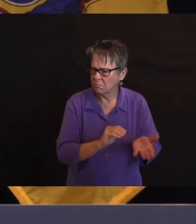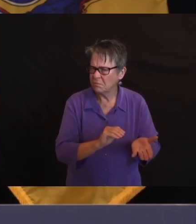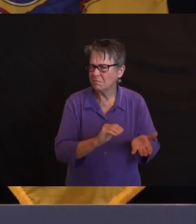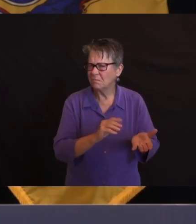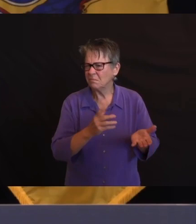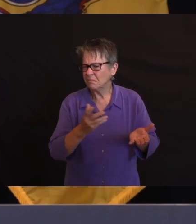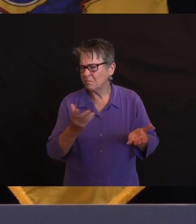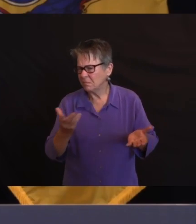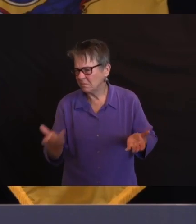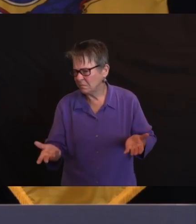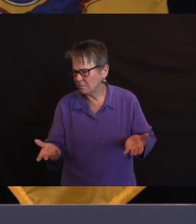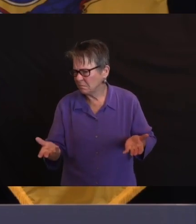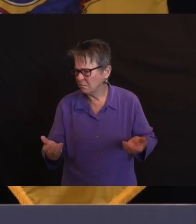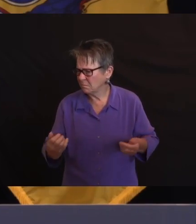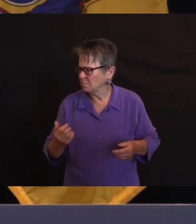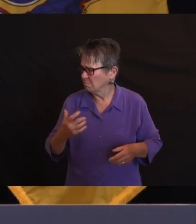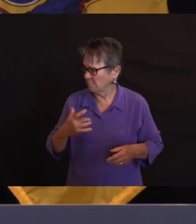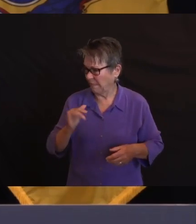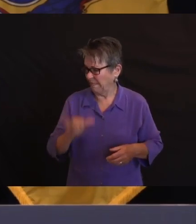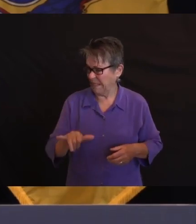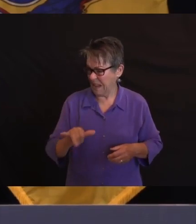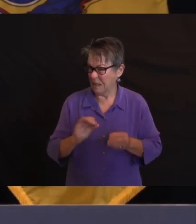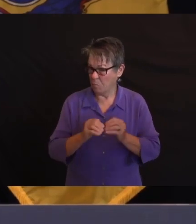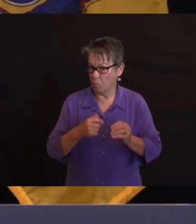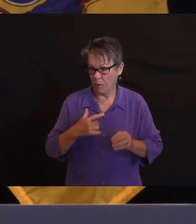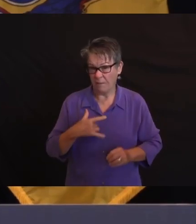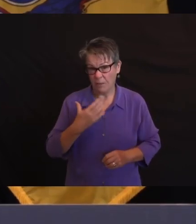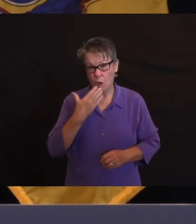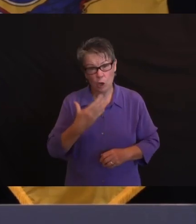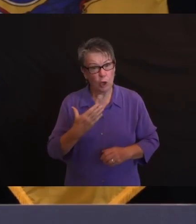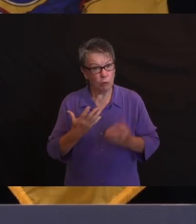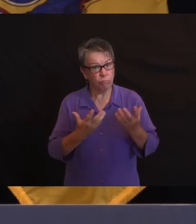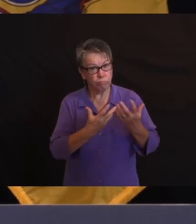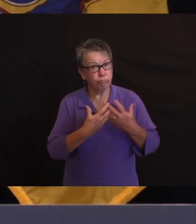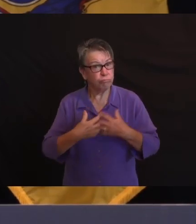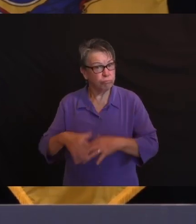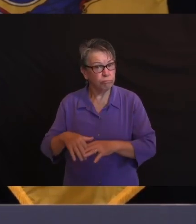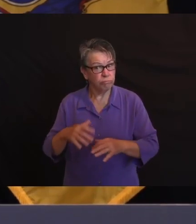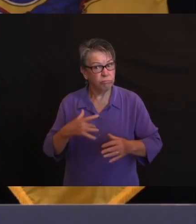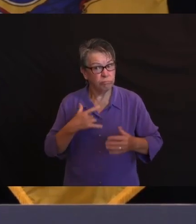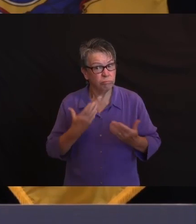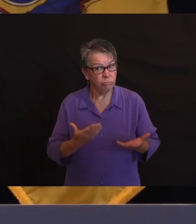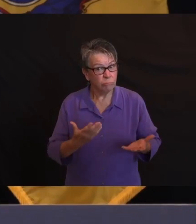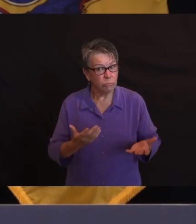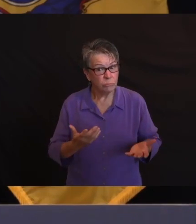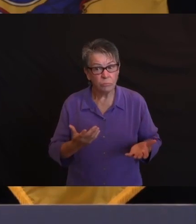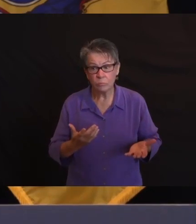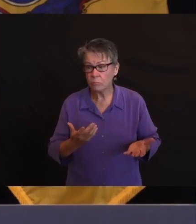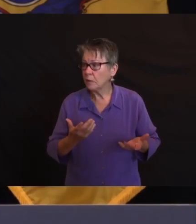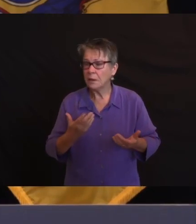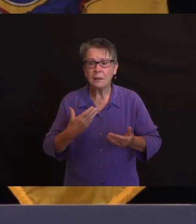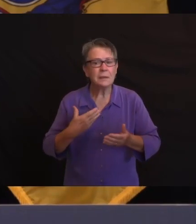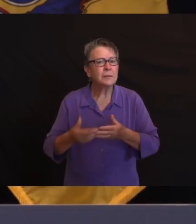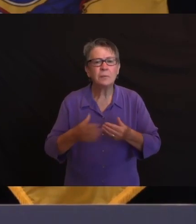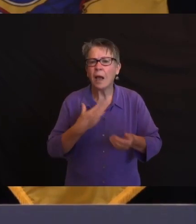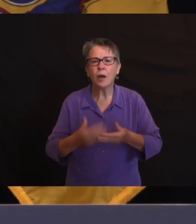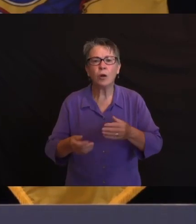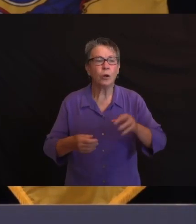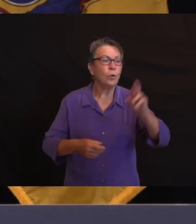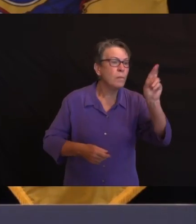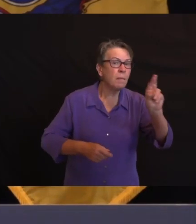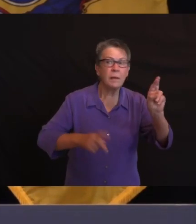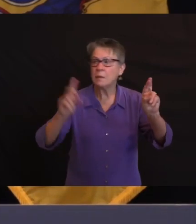very good about what we'll put forward, and I think it's going to be a really successful, regardless of who you vote for, by the way. I don't care who you vote for, just vote. And know that your vote will be